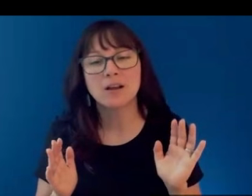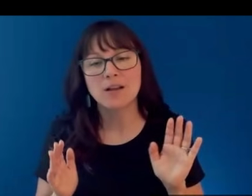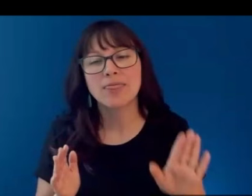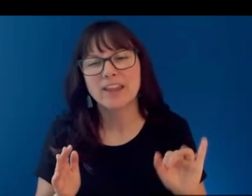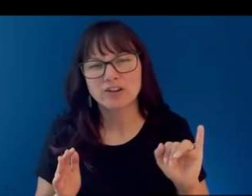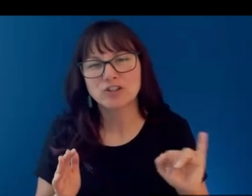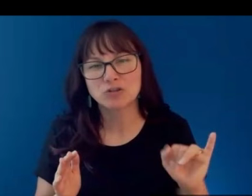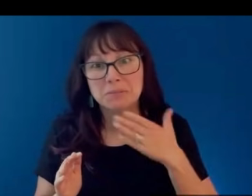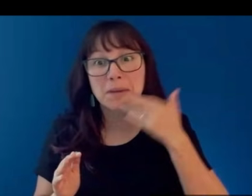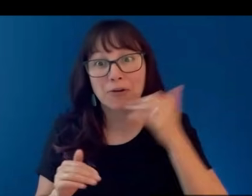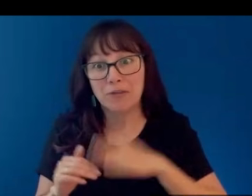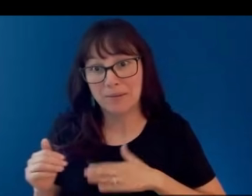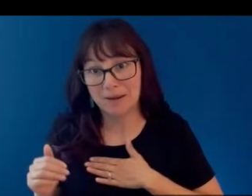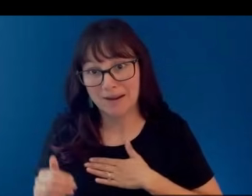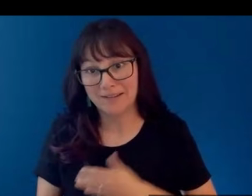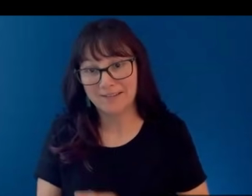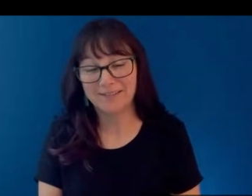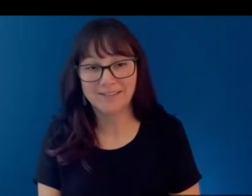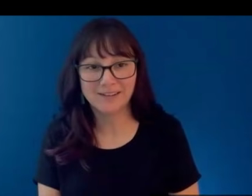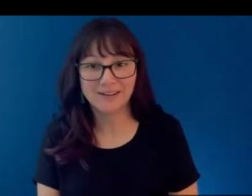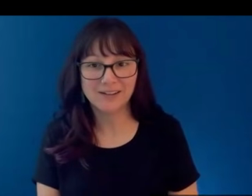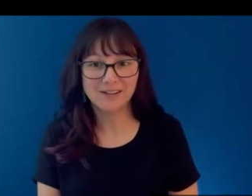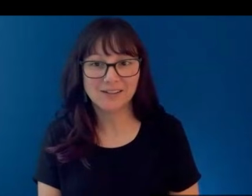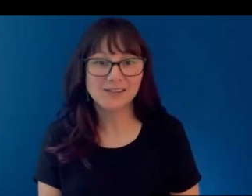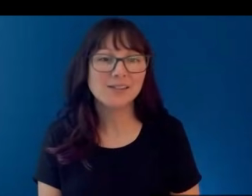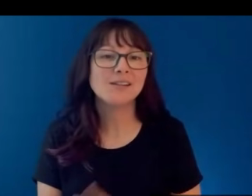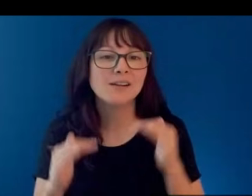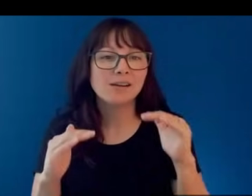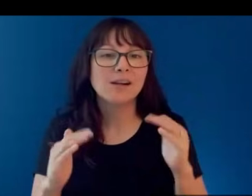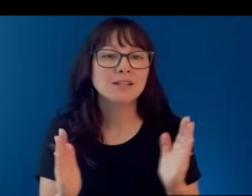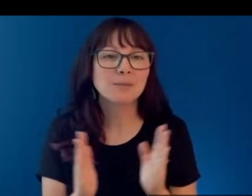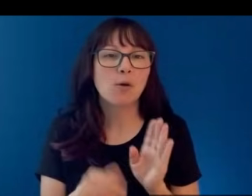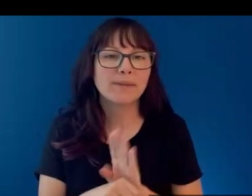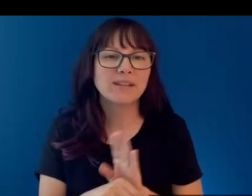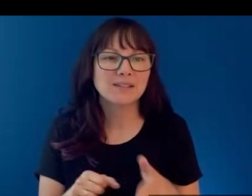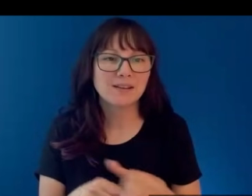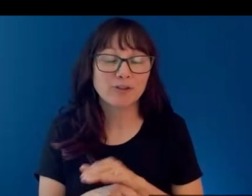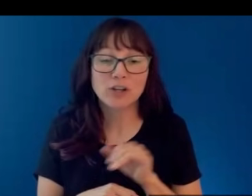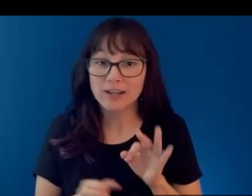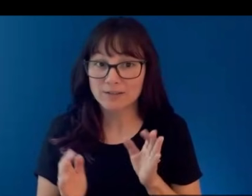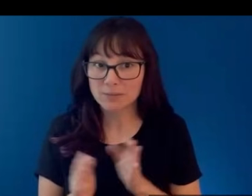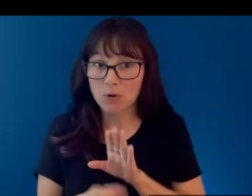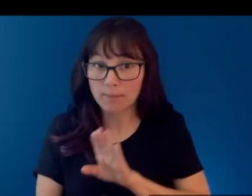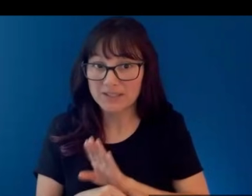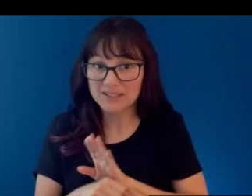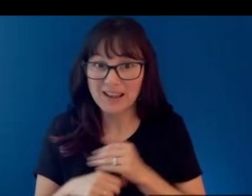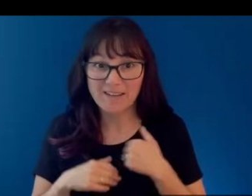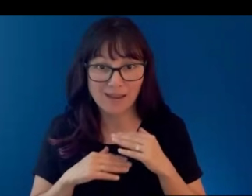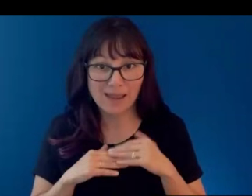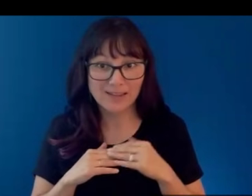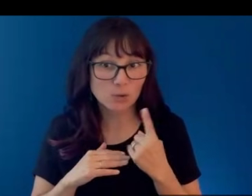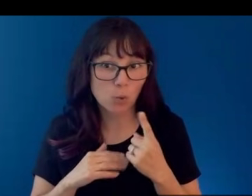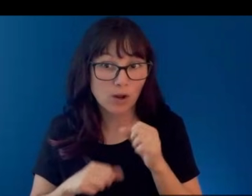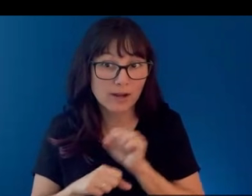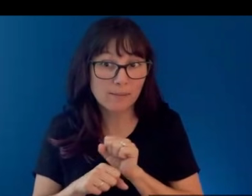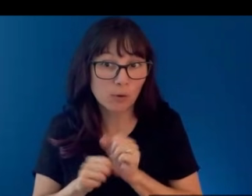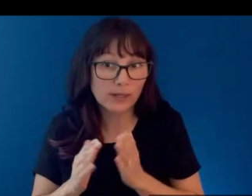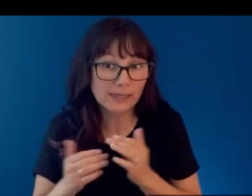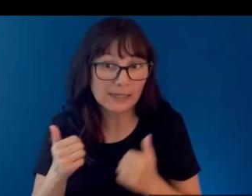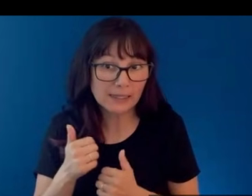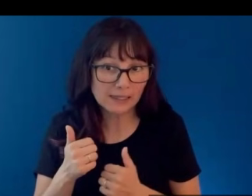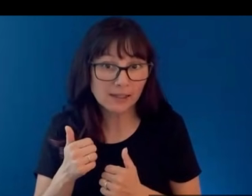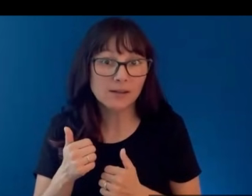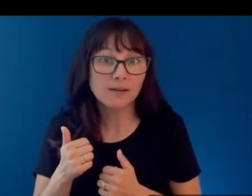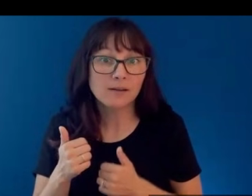insurance is much better than mine. Small business coverage. If the small business has at least one